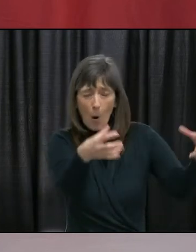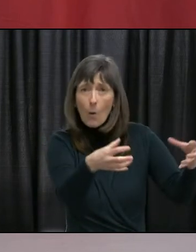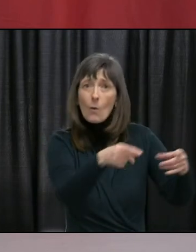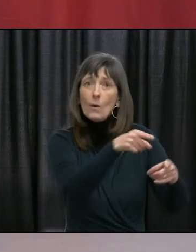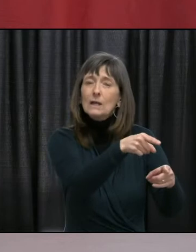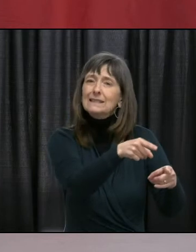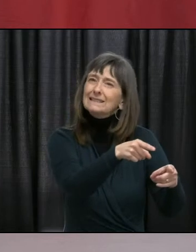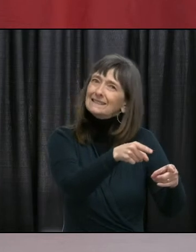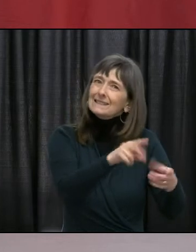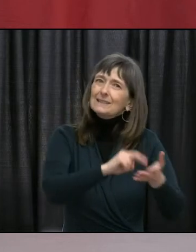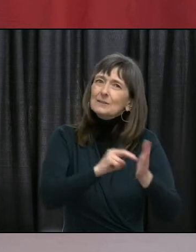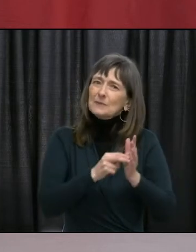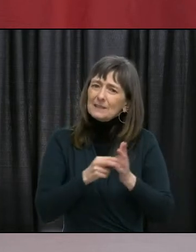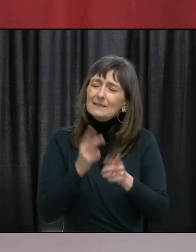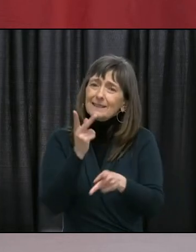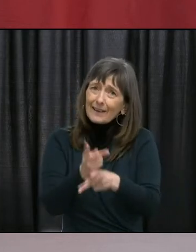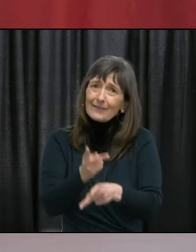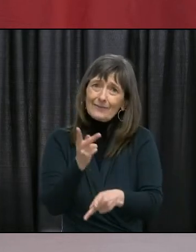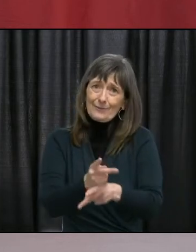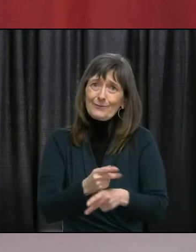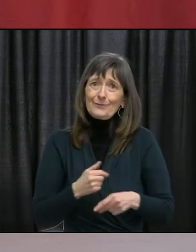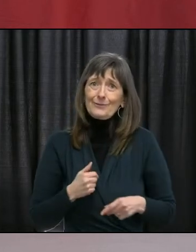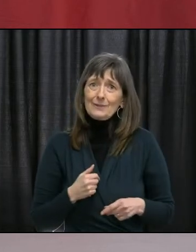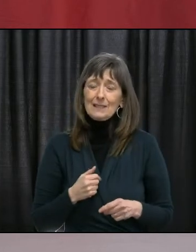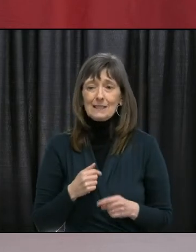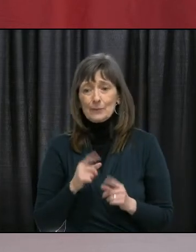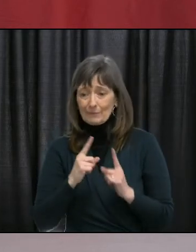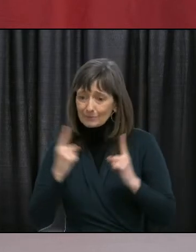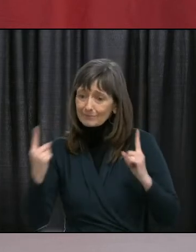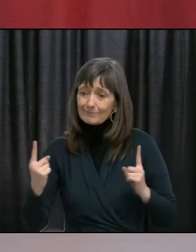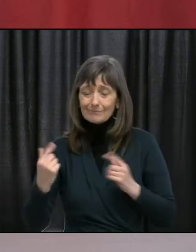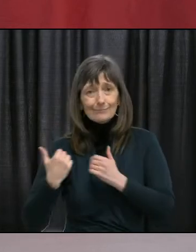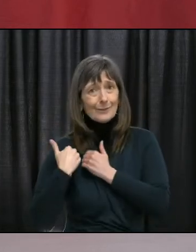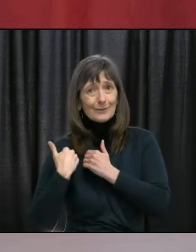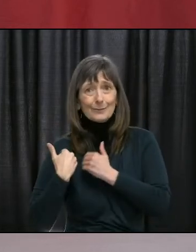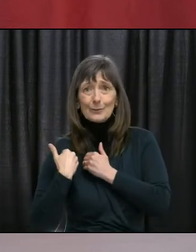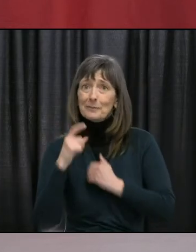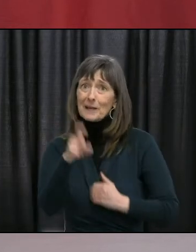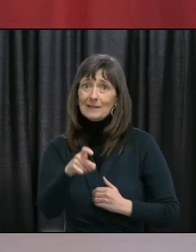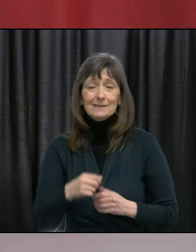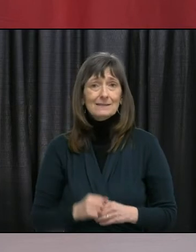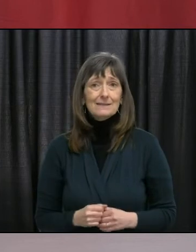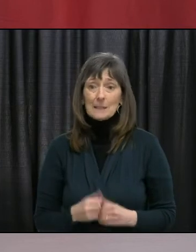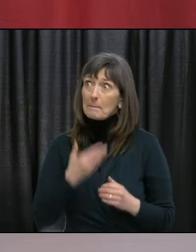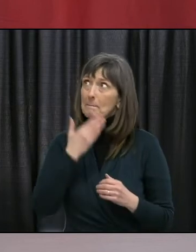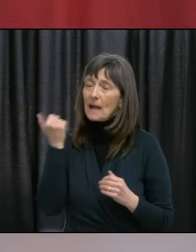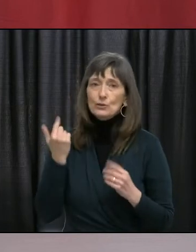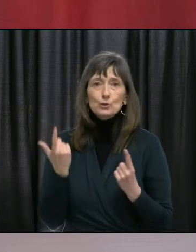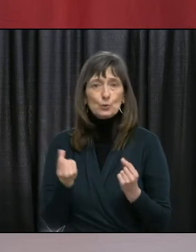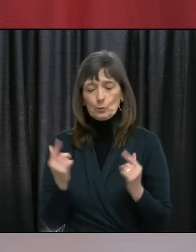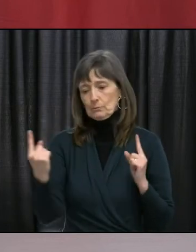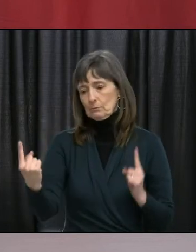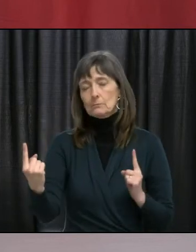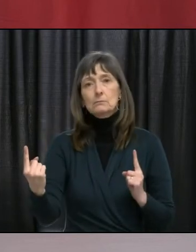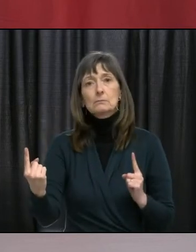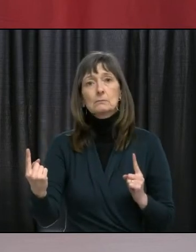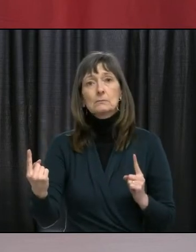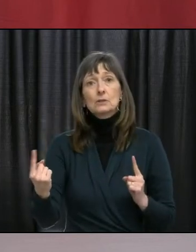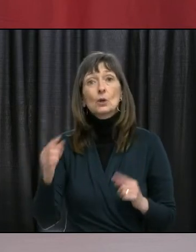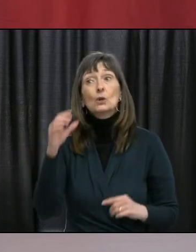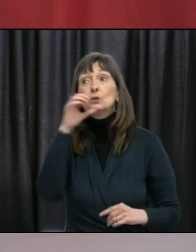need to be careful. We have to be responsible, practice, physical distancing. That is, that's our best tool that we have right now. And so let's not